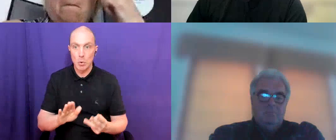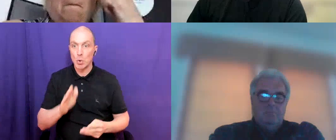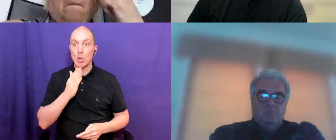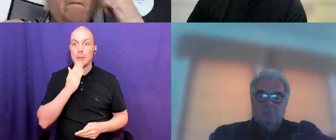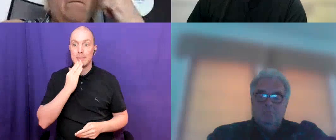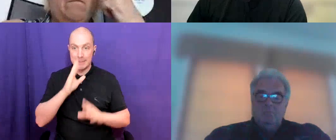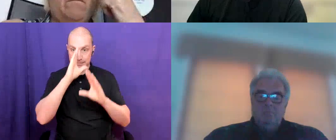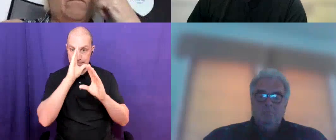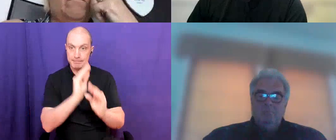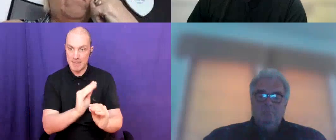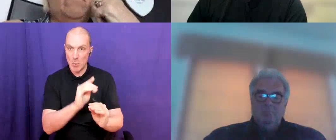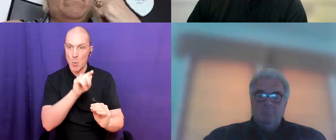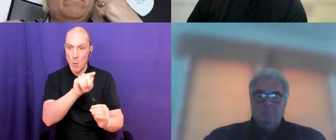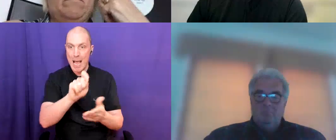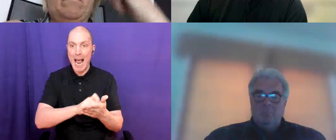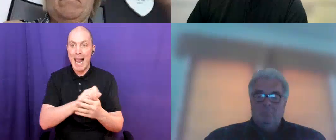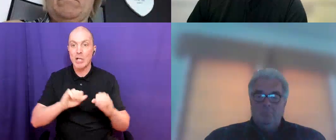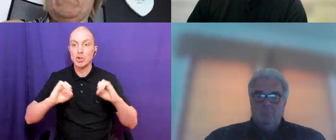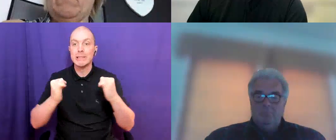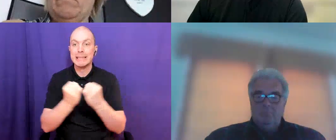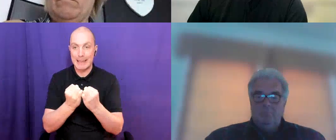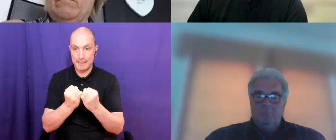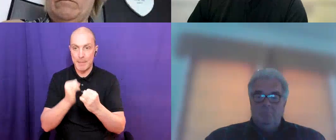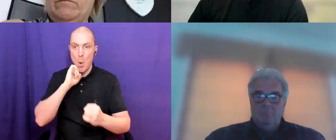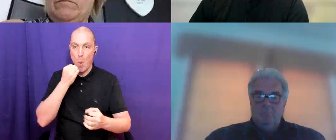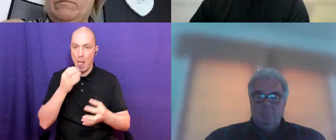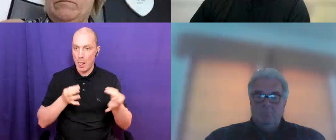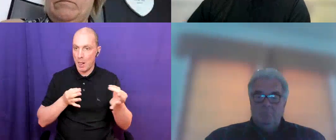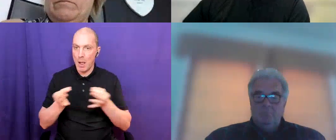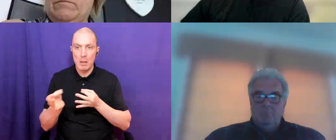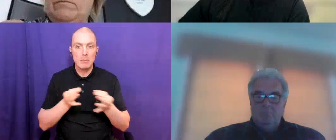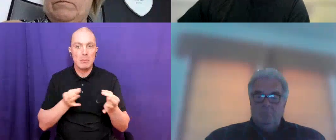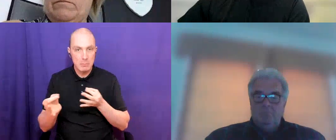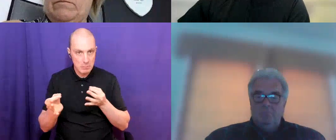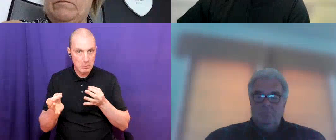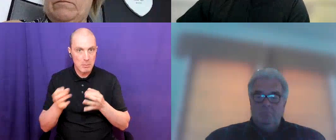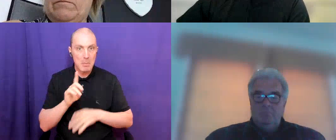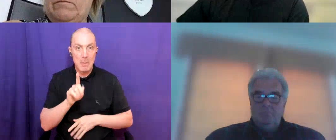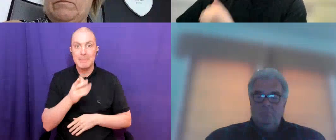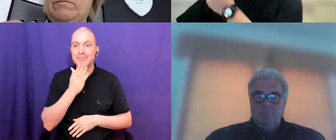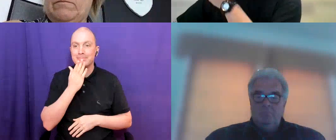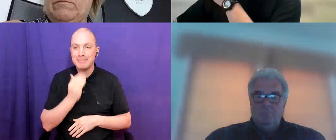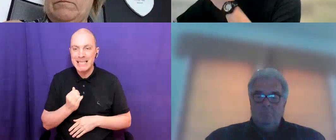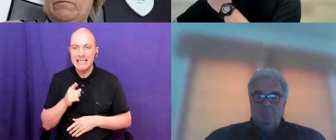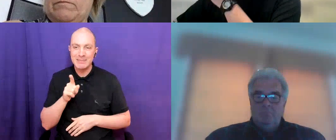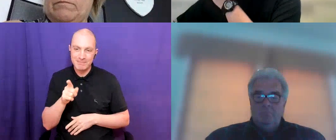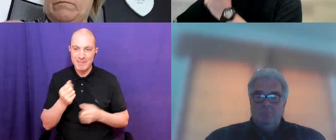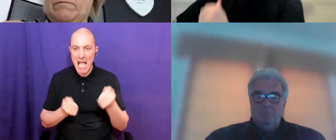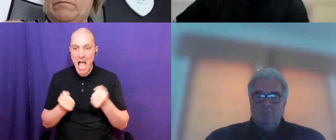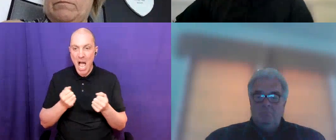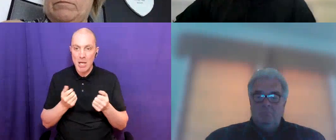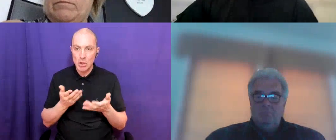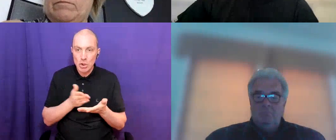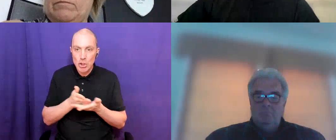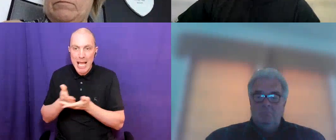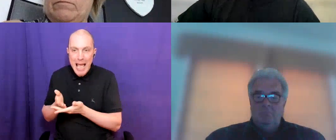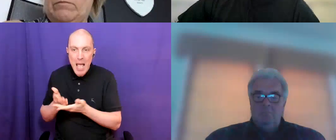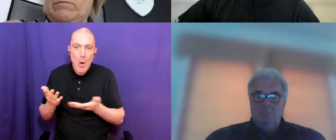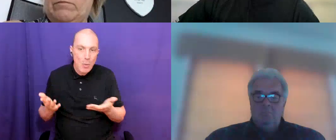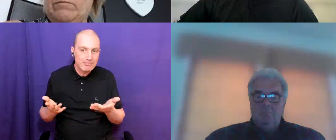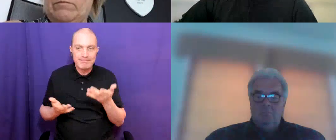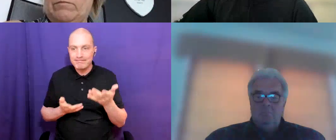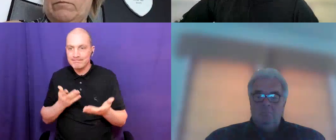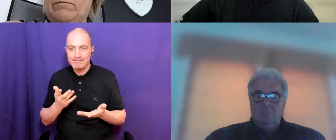to the election team, we'll respond accordingly. But please try to coordinate the kind of car share arrangements so that we can maximise the